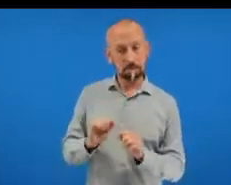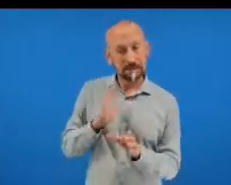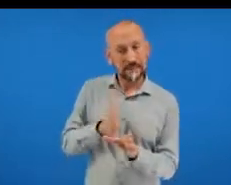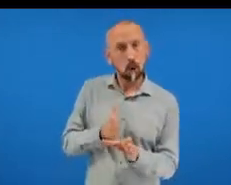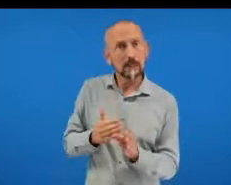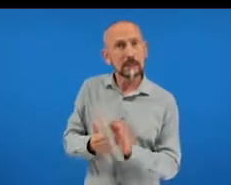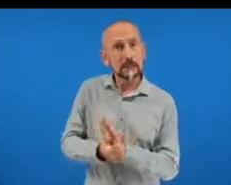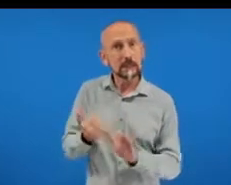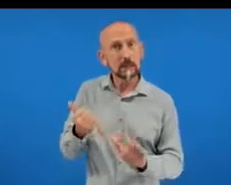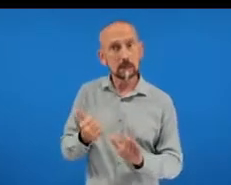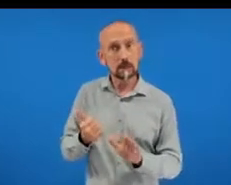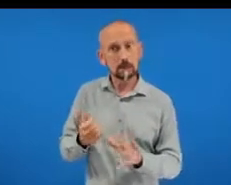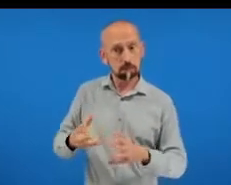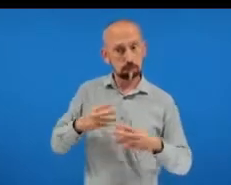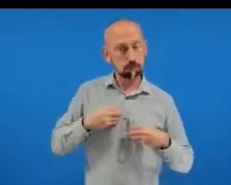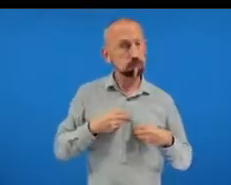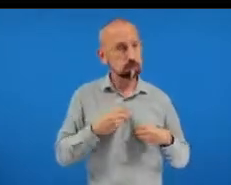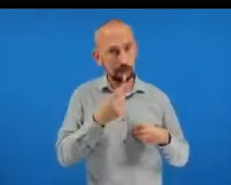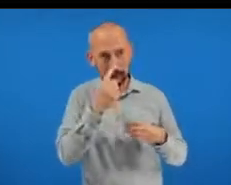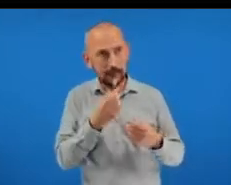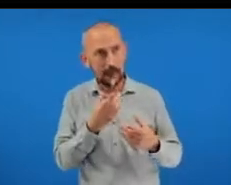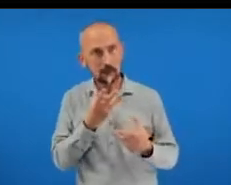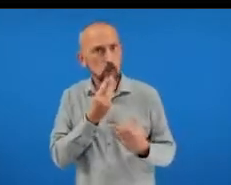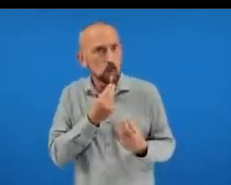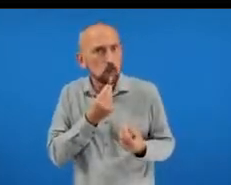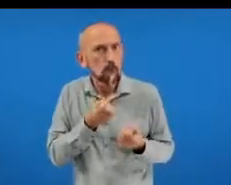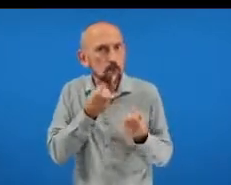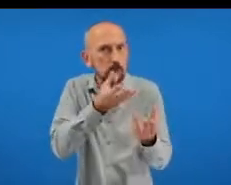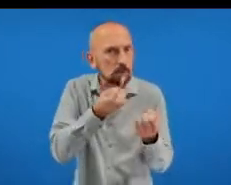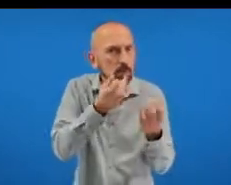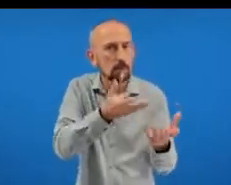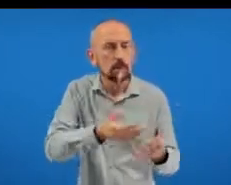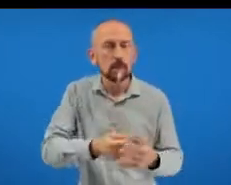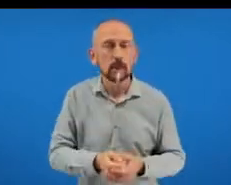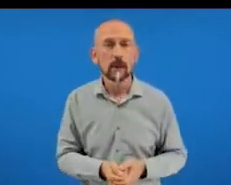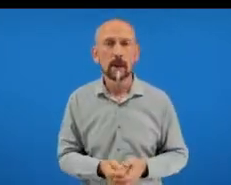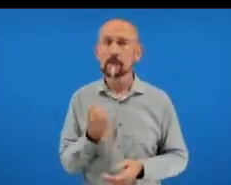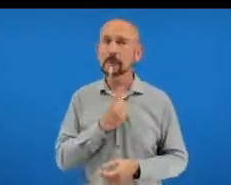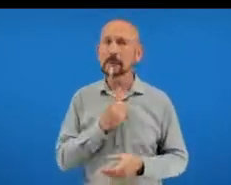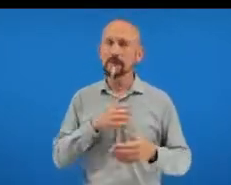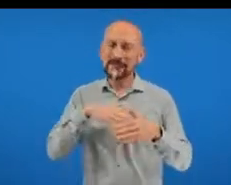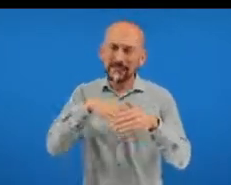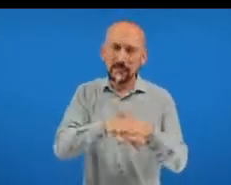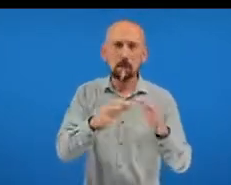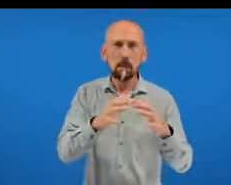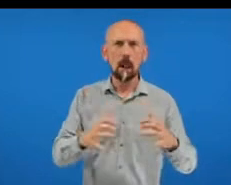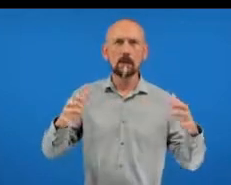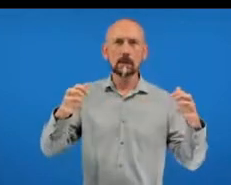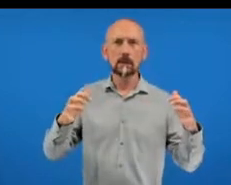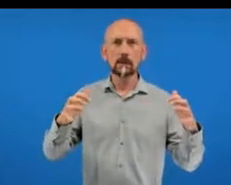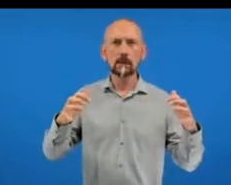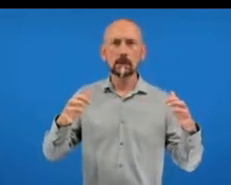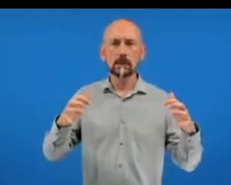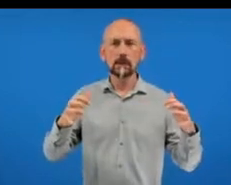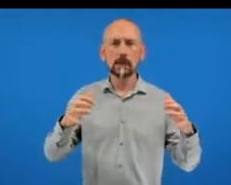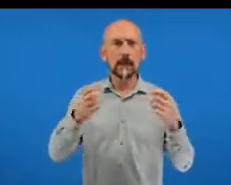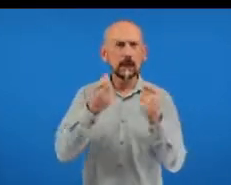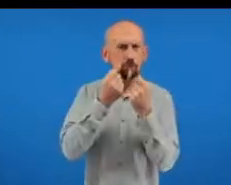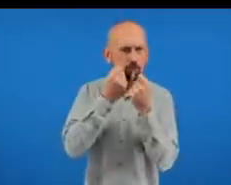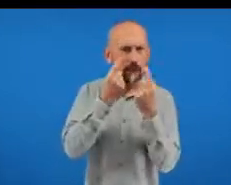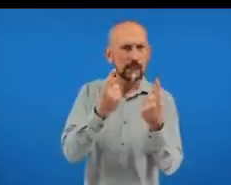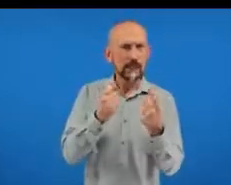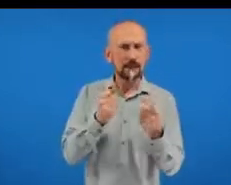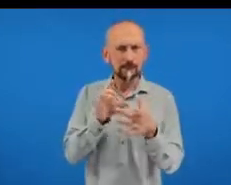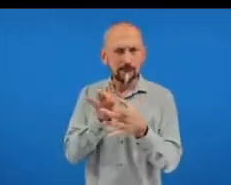transferable. But also, when I found myself in Parliament, I had so much connection to other members of Parliament